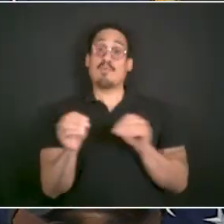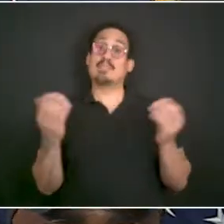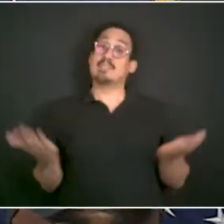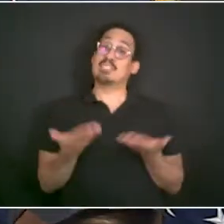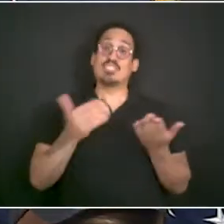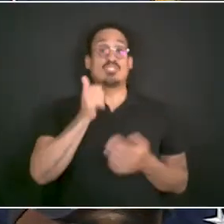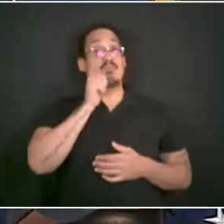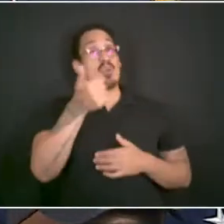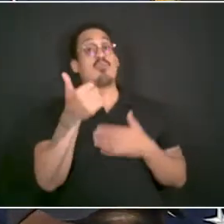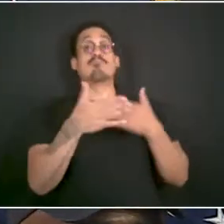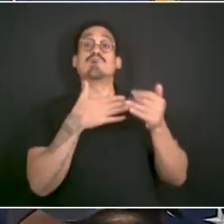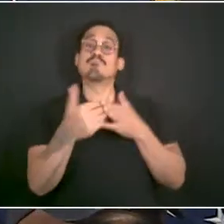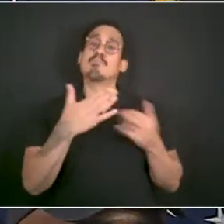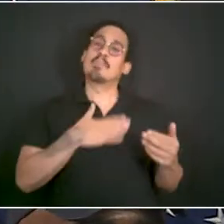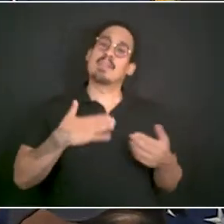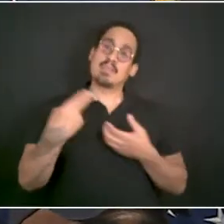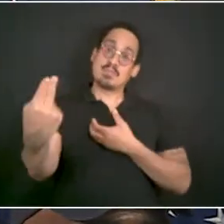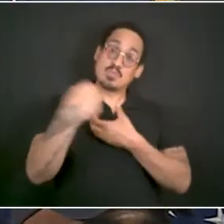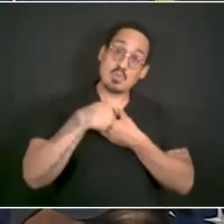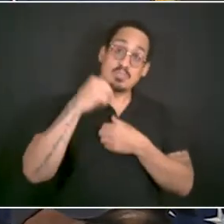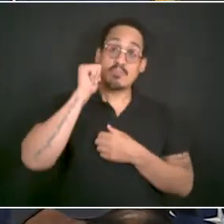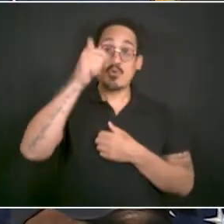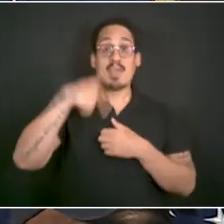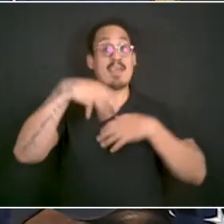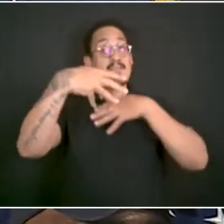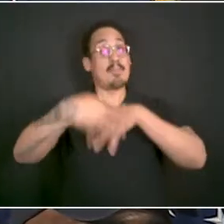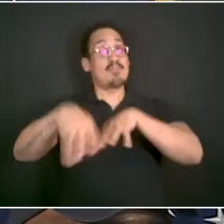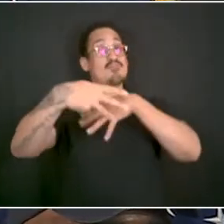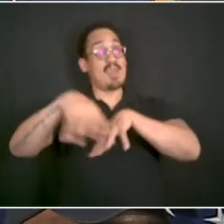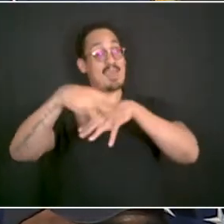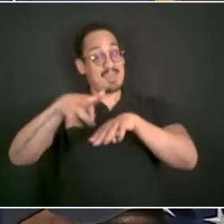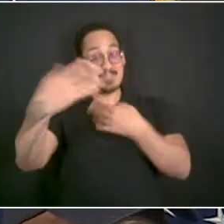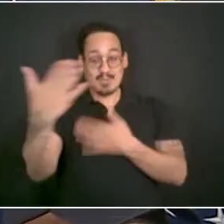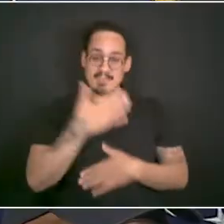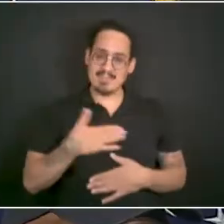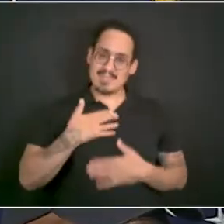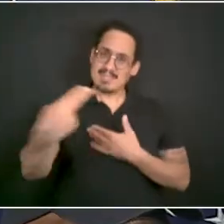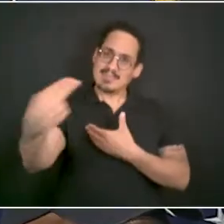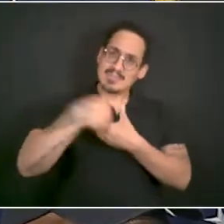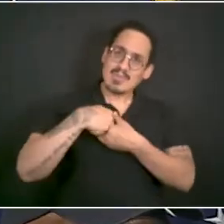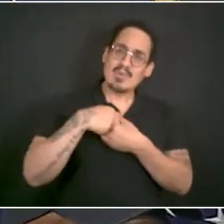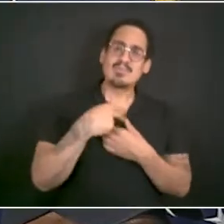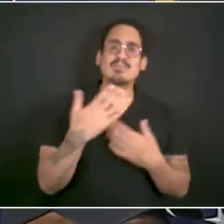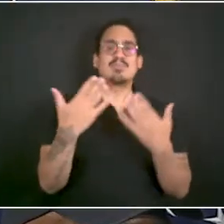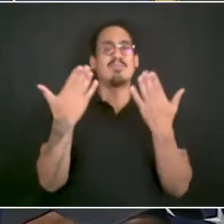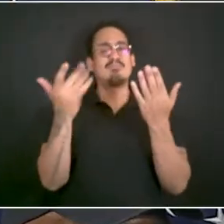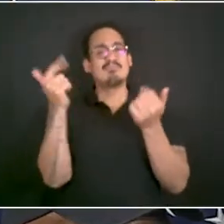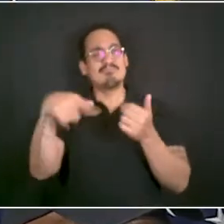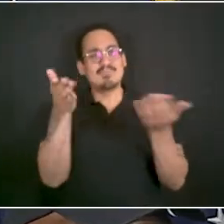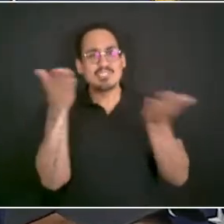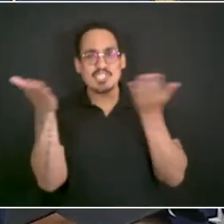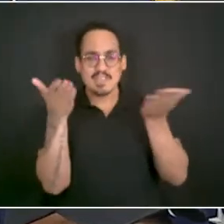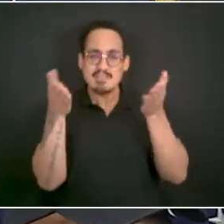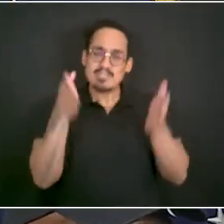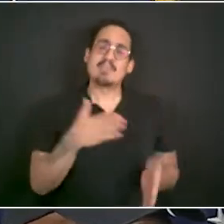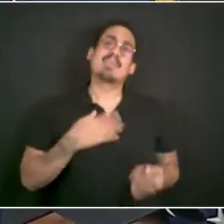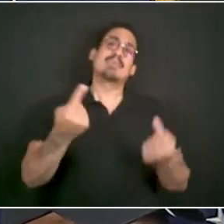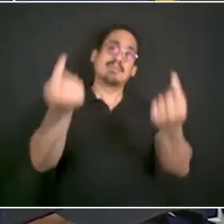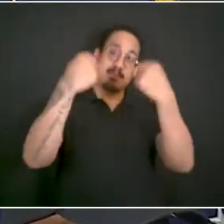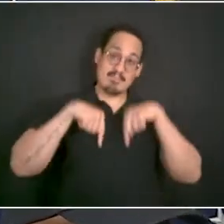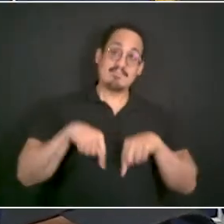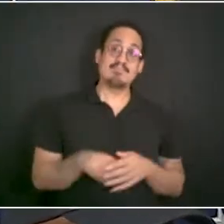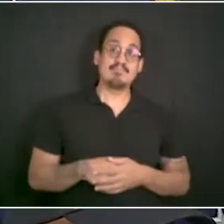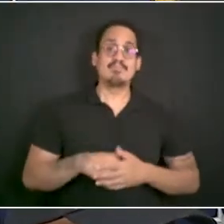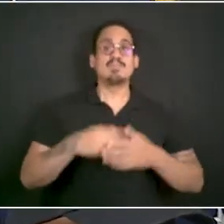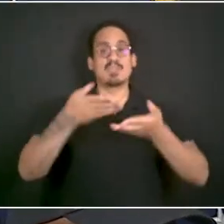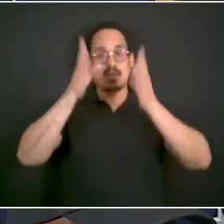look forward to saluting each and every one of those who've served in person. I'm grateful to each and every one of you who've worn our nation's uniform. May God bless